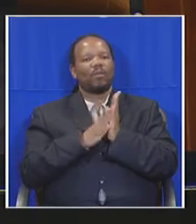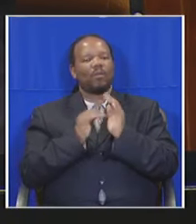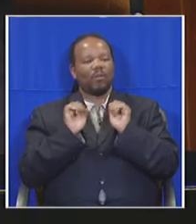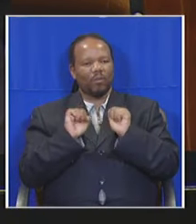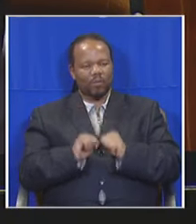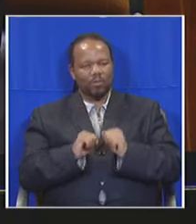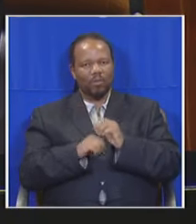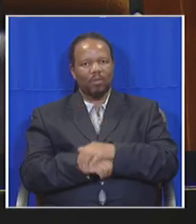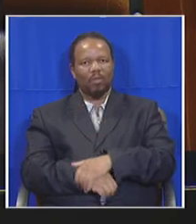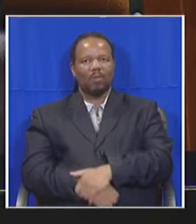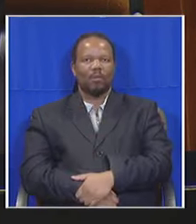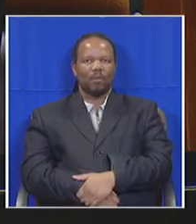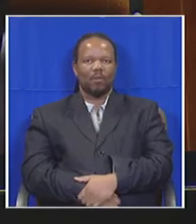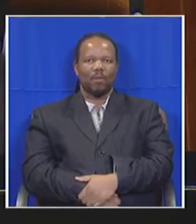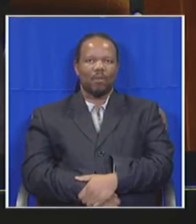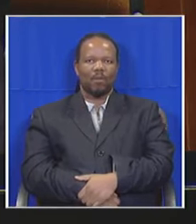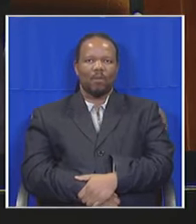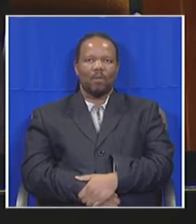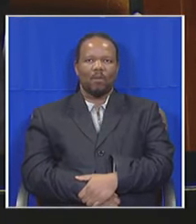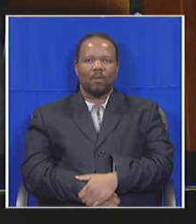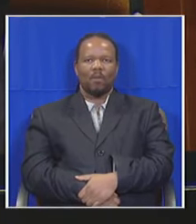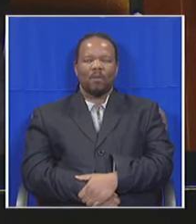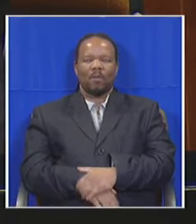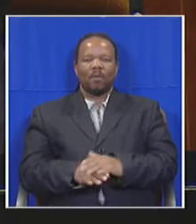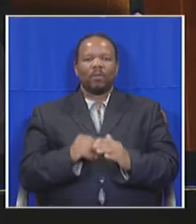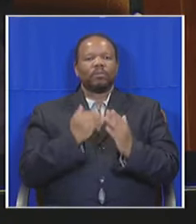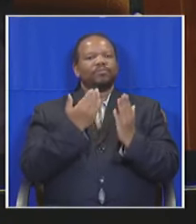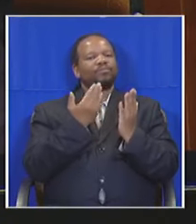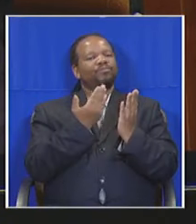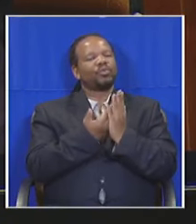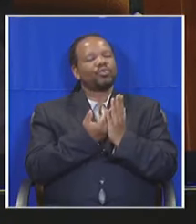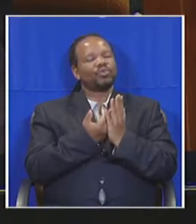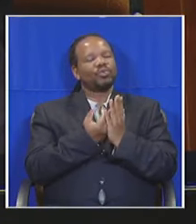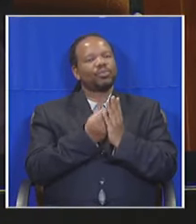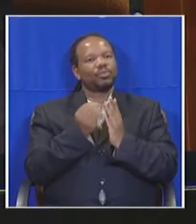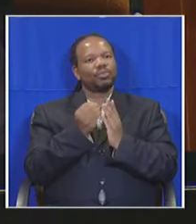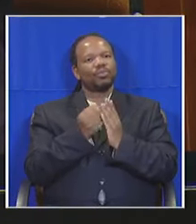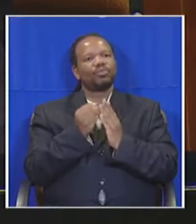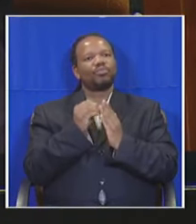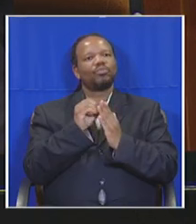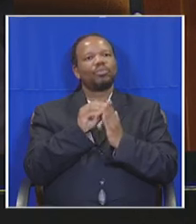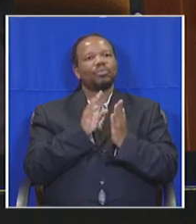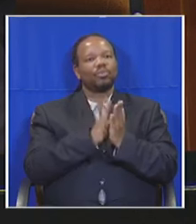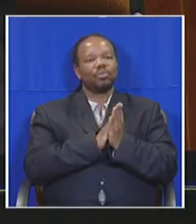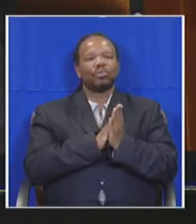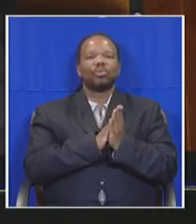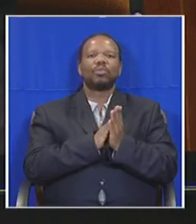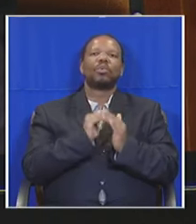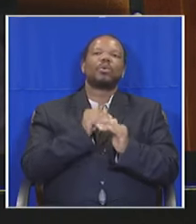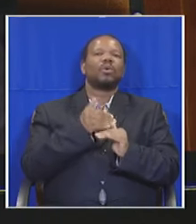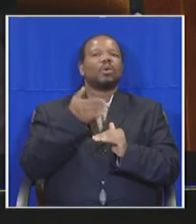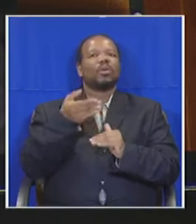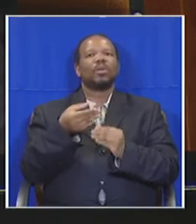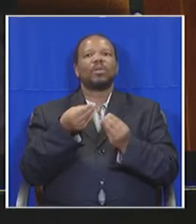to. That concludes motions without notice. The next item on the order paper